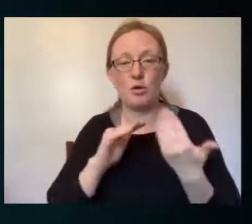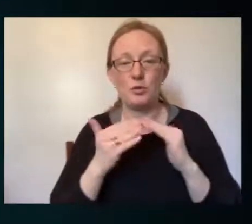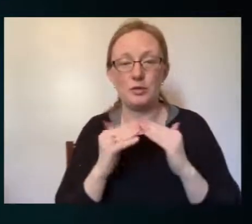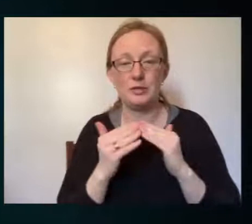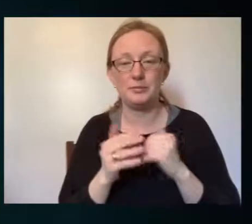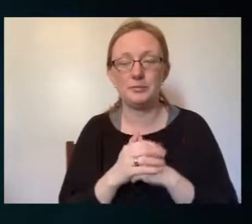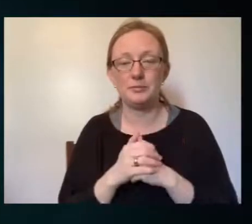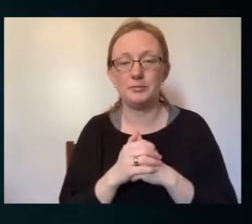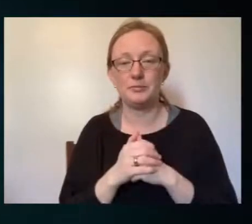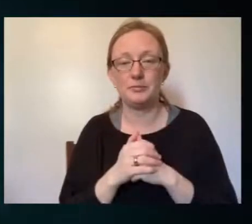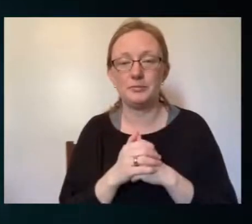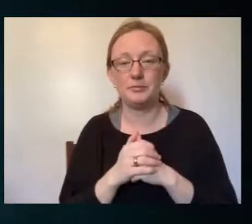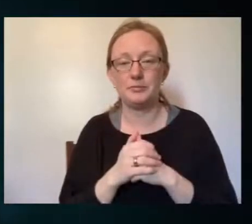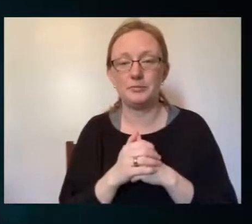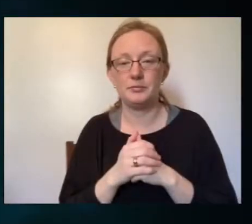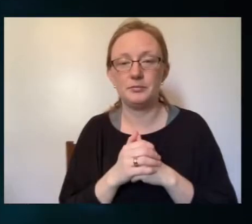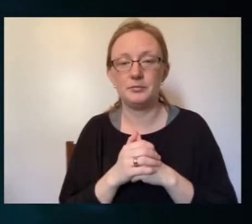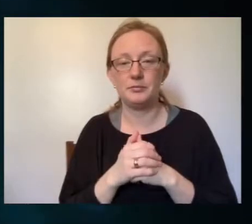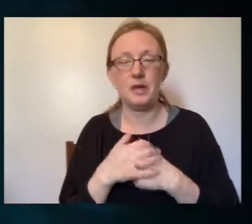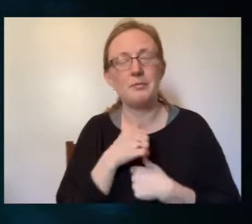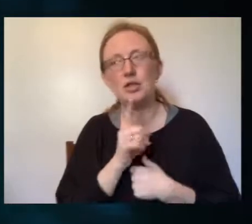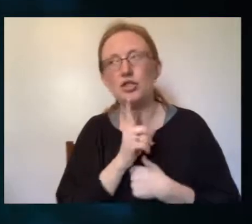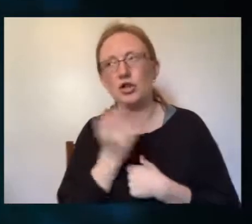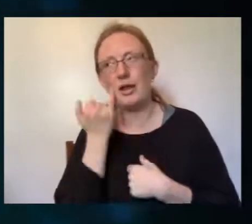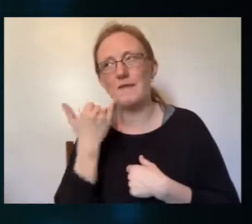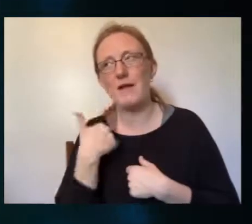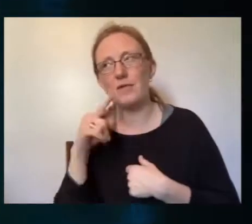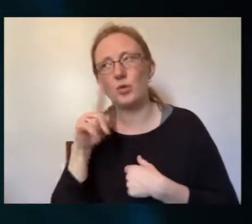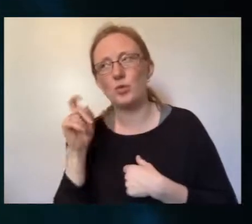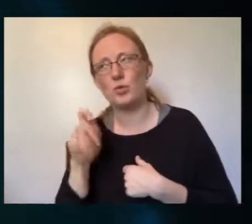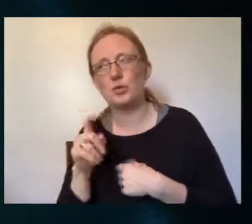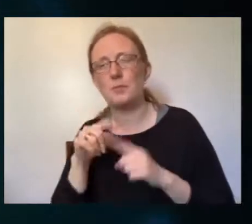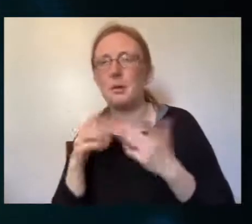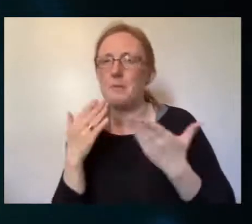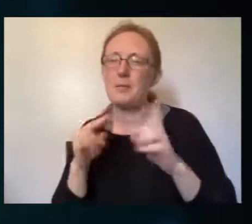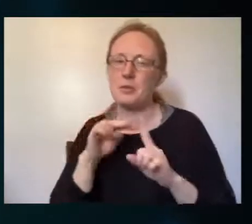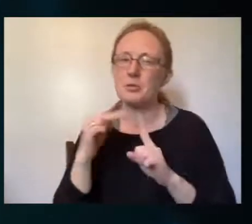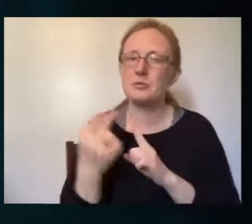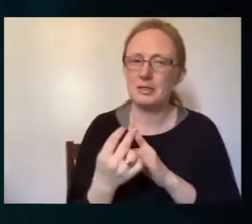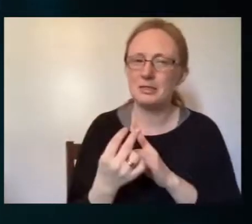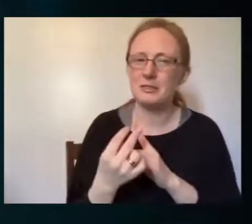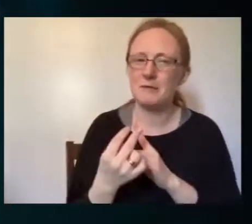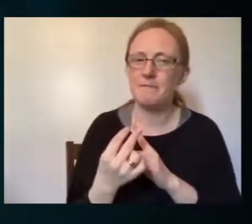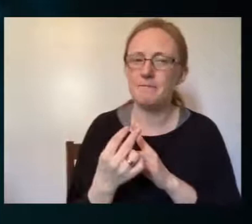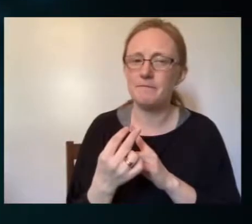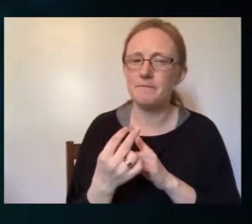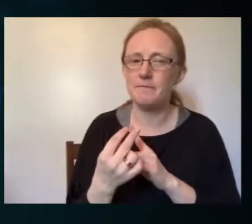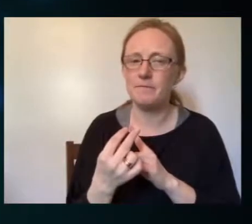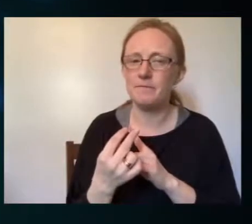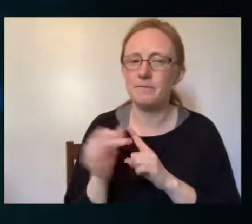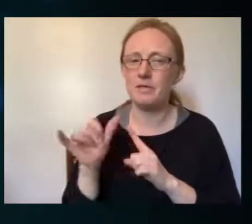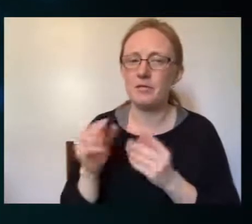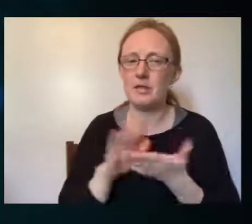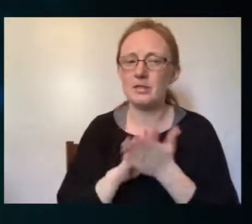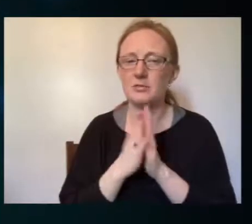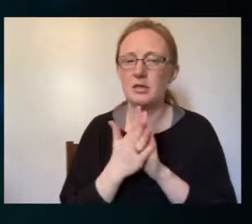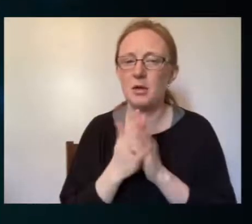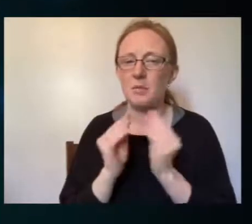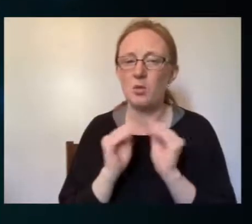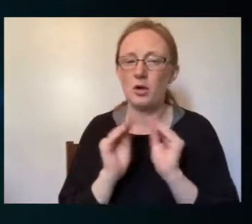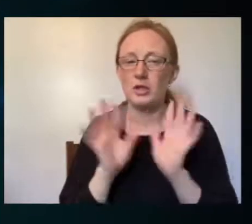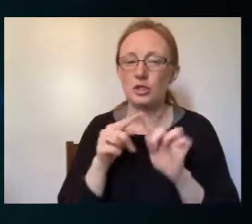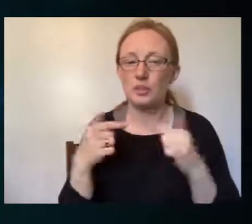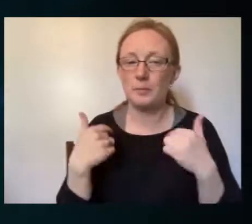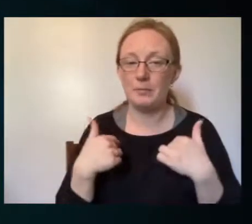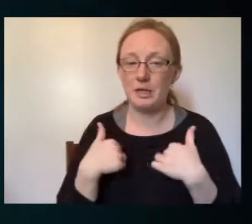And I'm not sure if I have a question so much as a perspective that has become increasingly clear to me